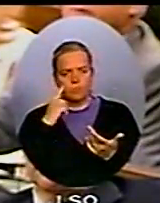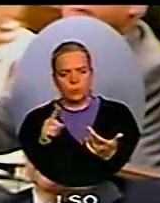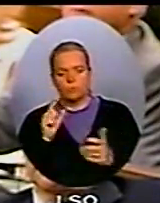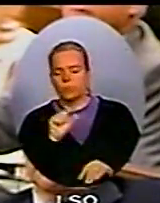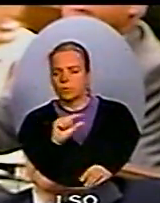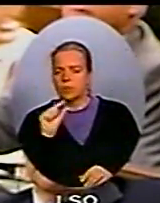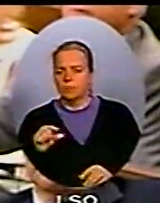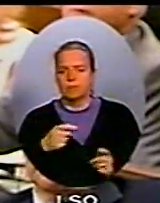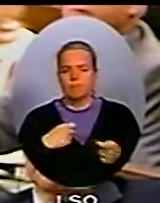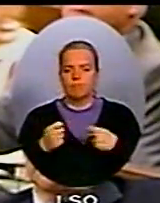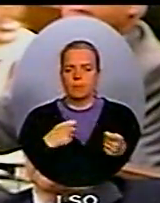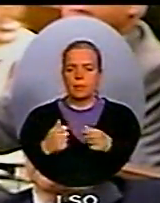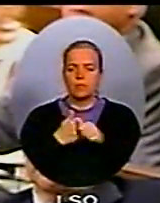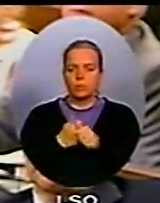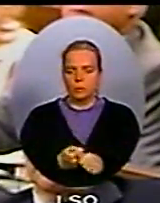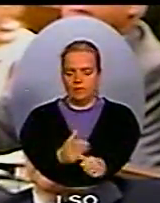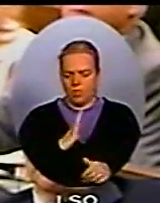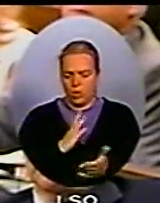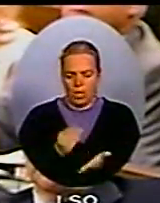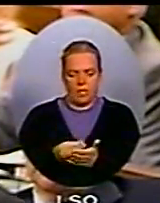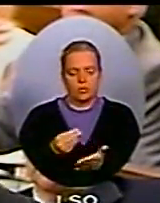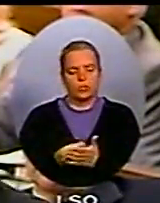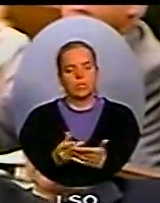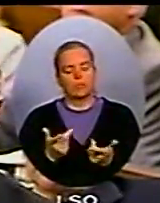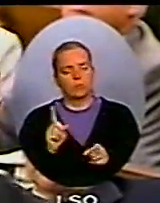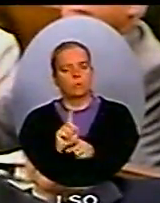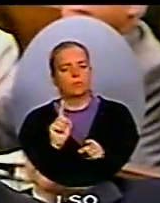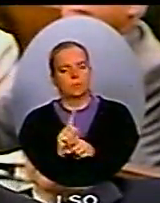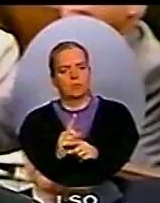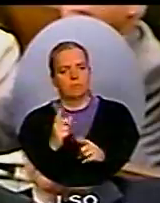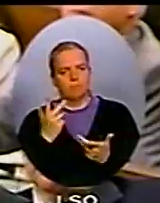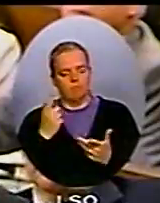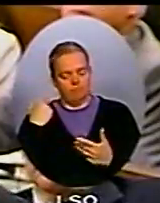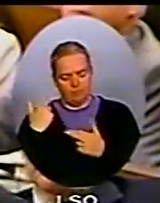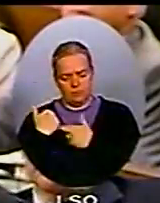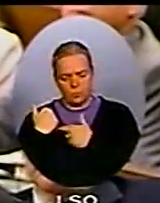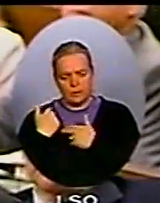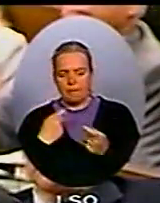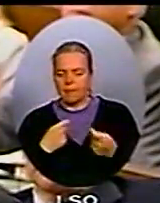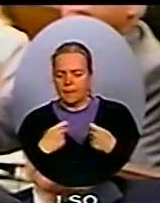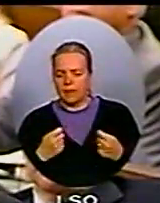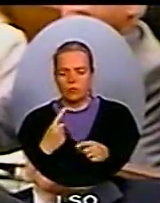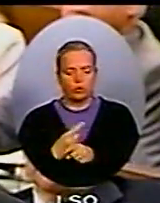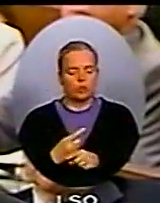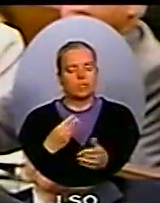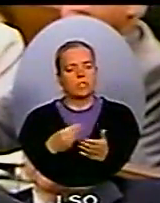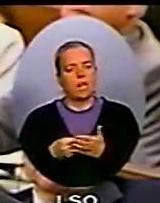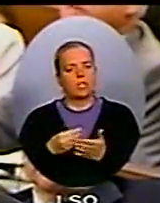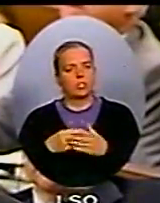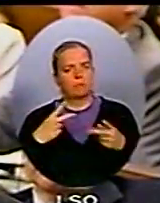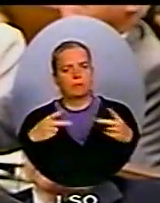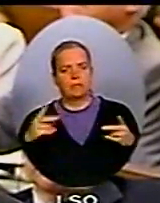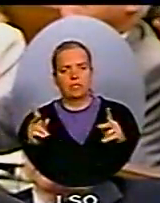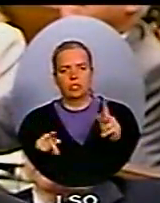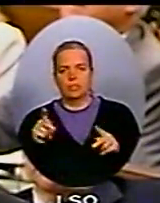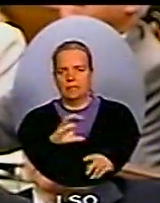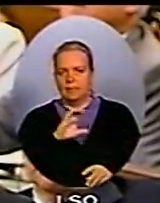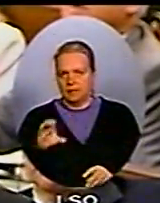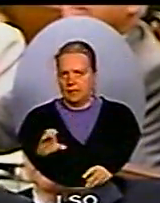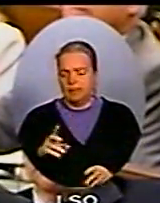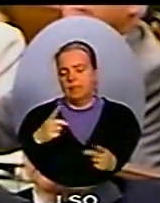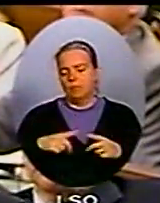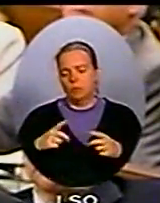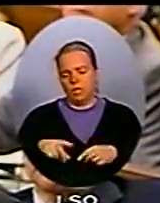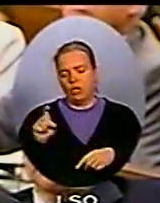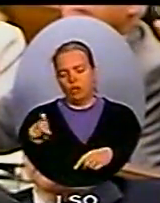reasonable to the taxpayers. But I think the honourable member and his party should know that we are living by the rules. When we have collective agreements with workers,